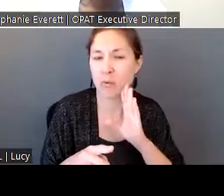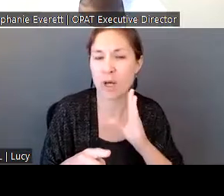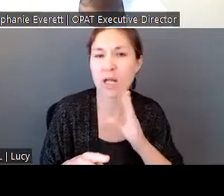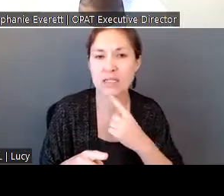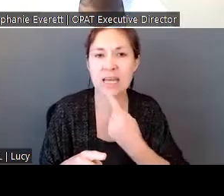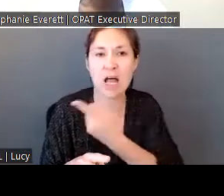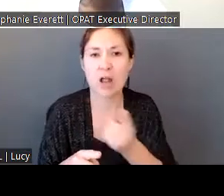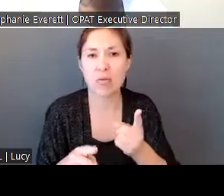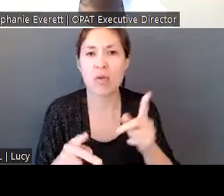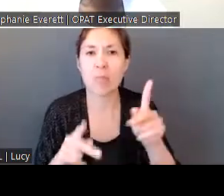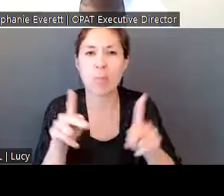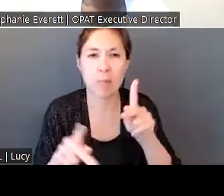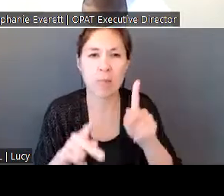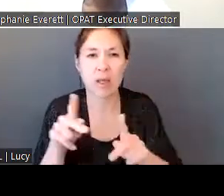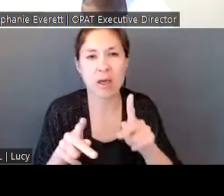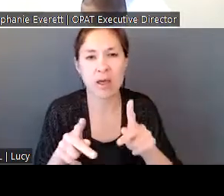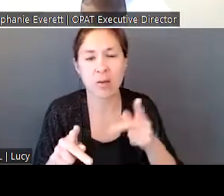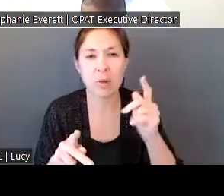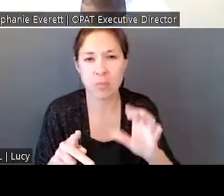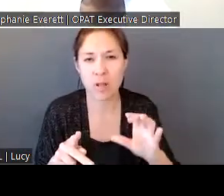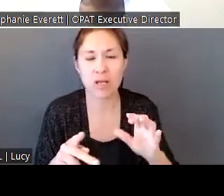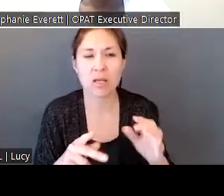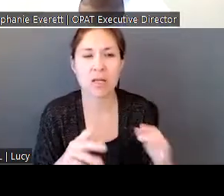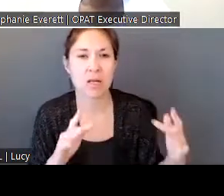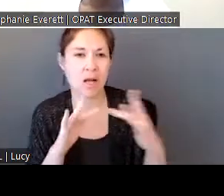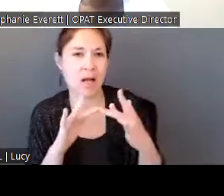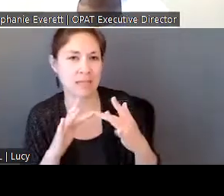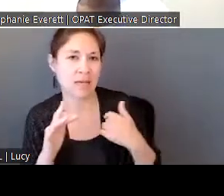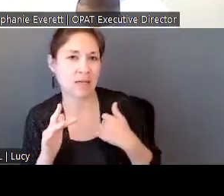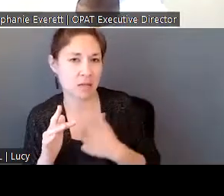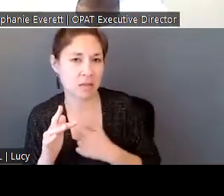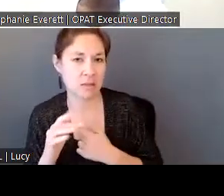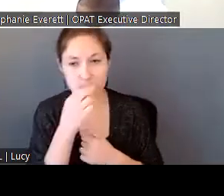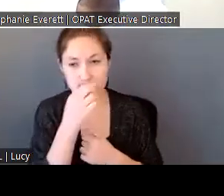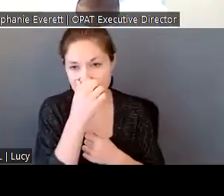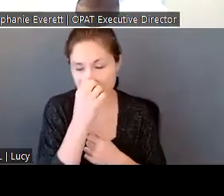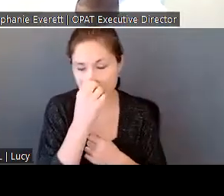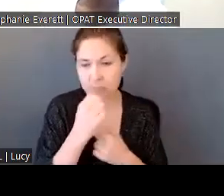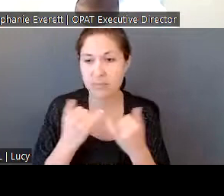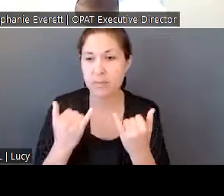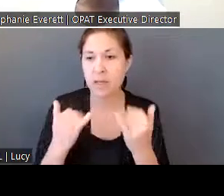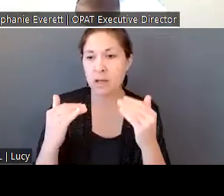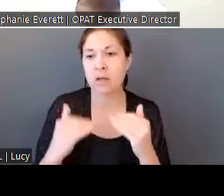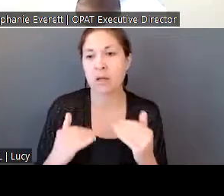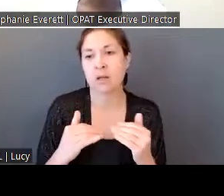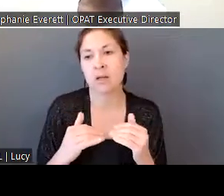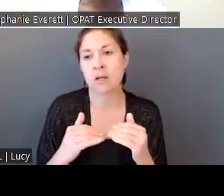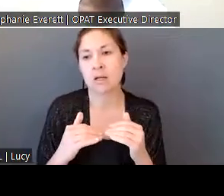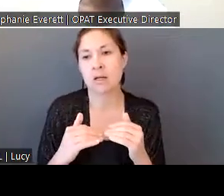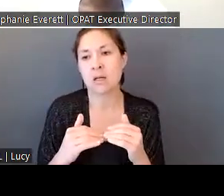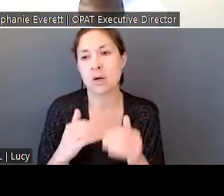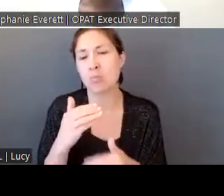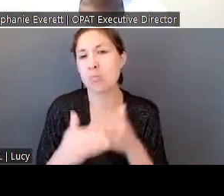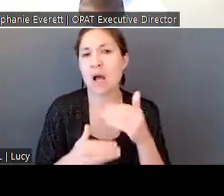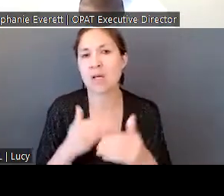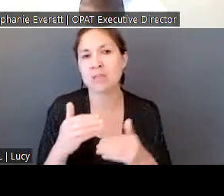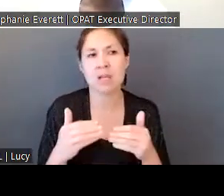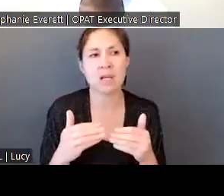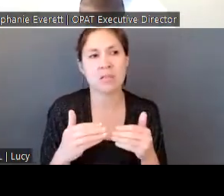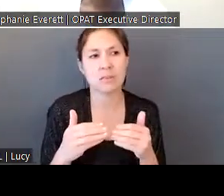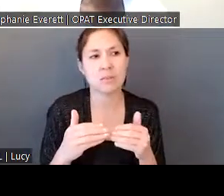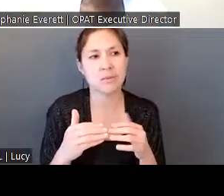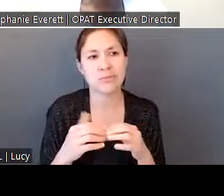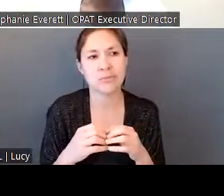And as far as the logistics of how long